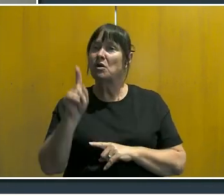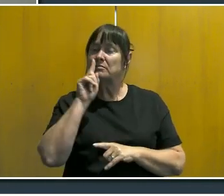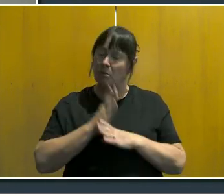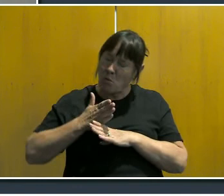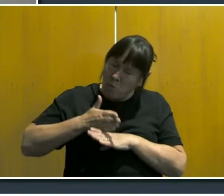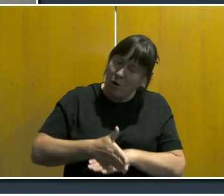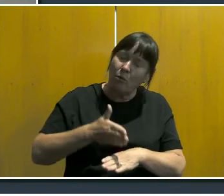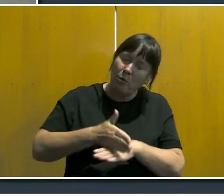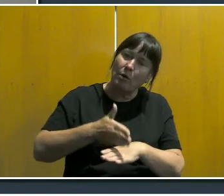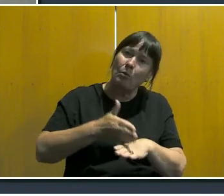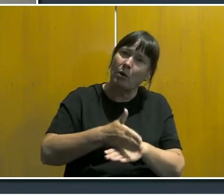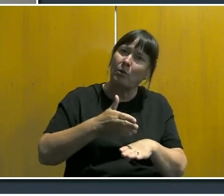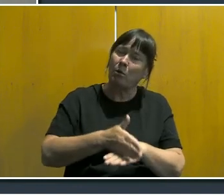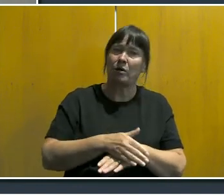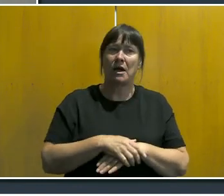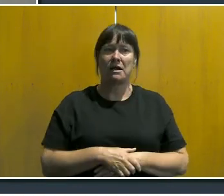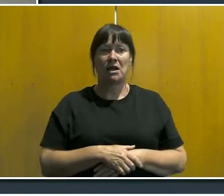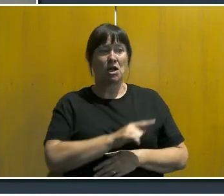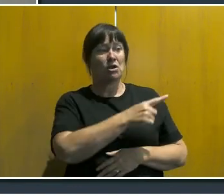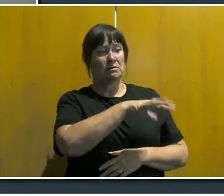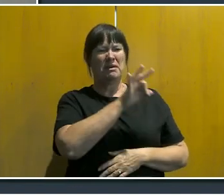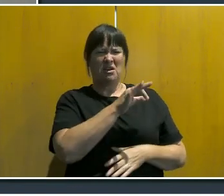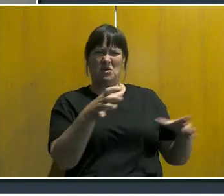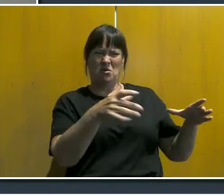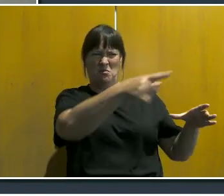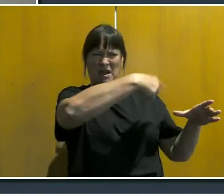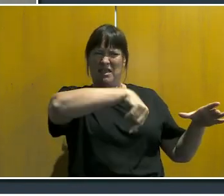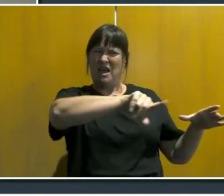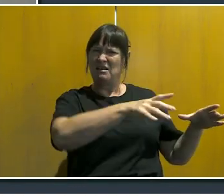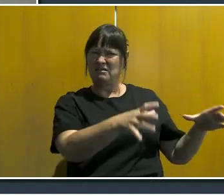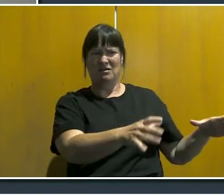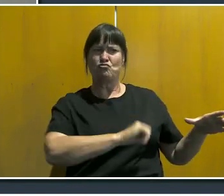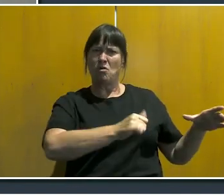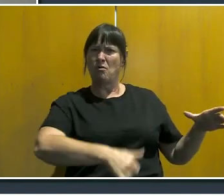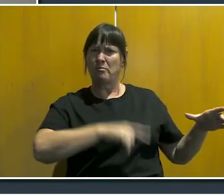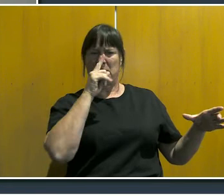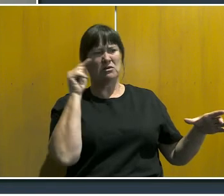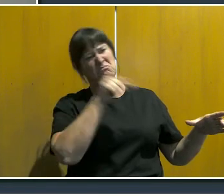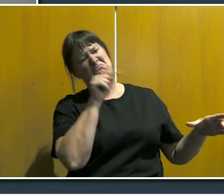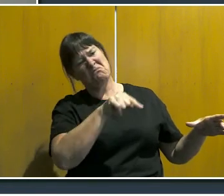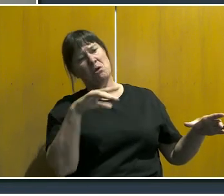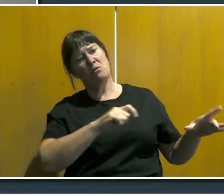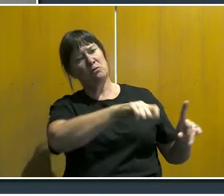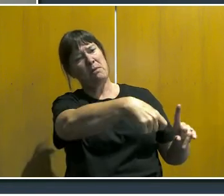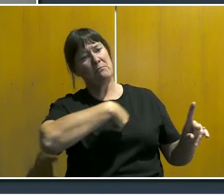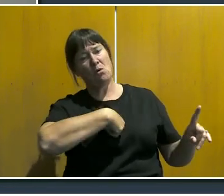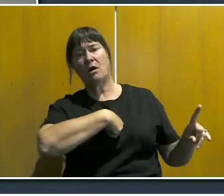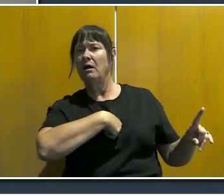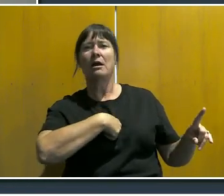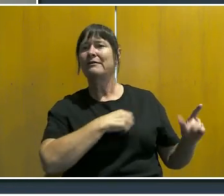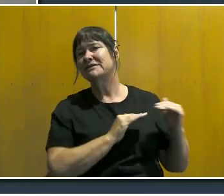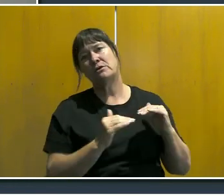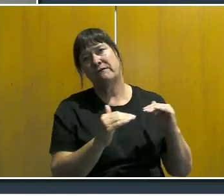I think to take a swipe at a select group of people like this is manifestly unfair. It's unjust, and more to the point, it's